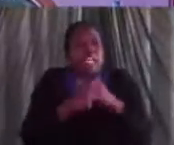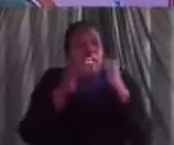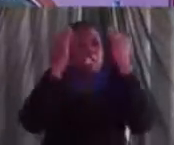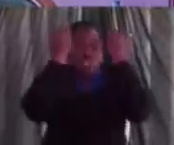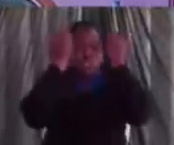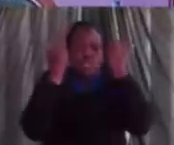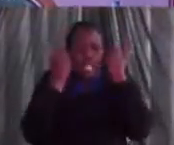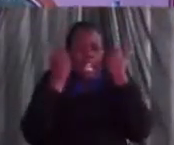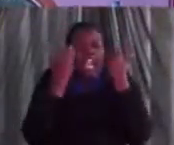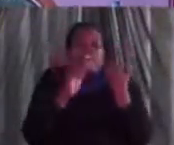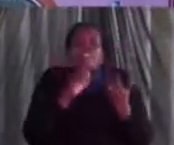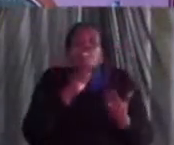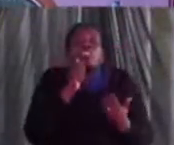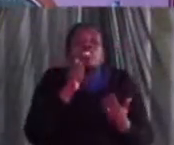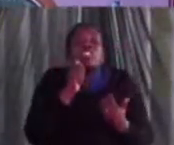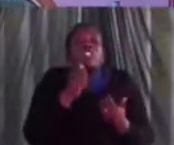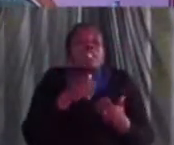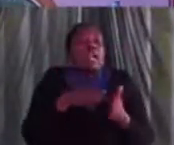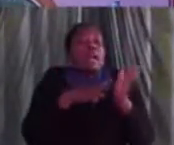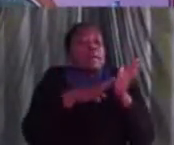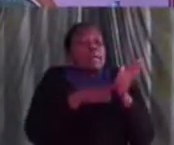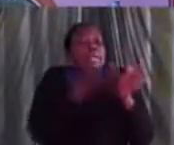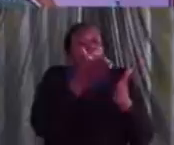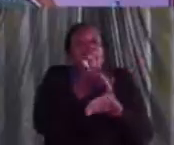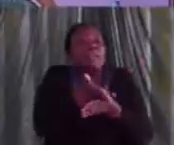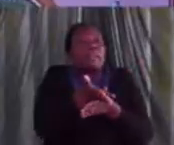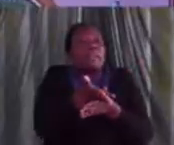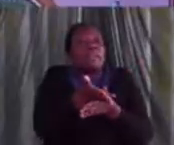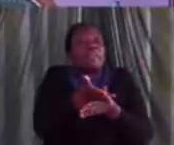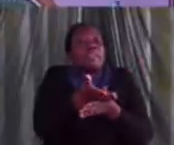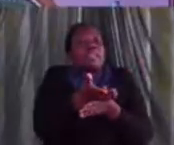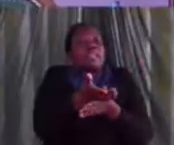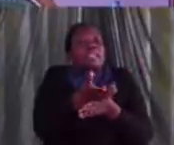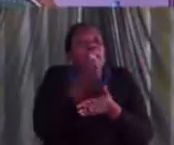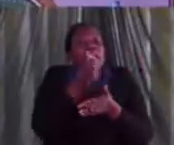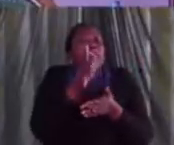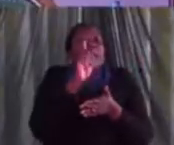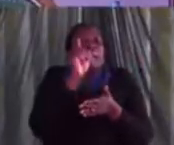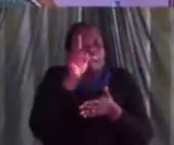appearing on my other wealth declaration forms, it is an error.